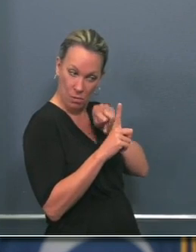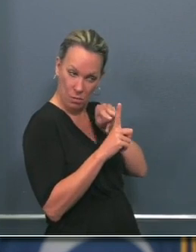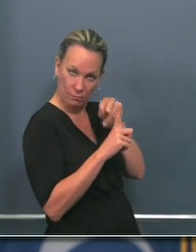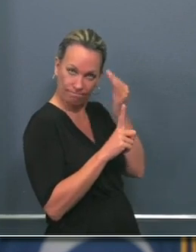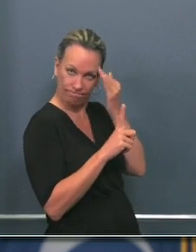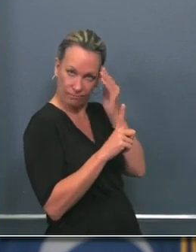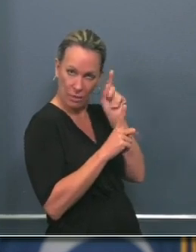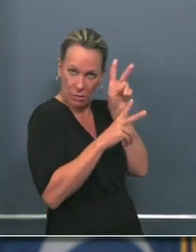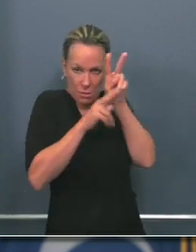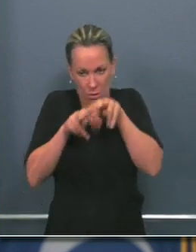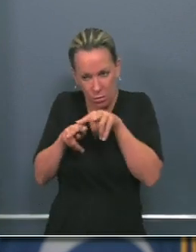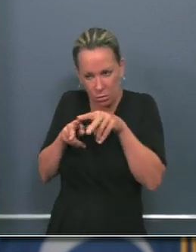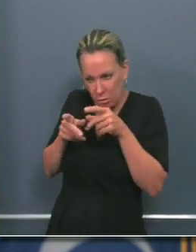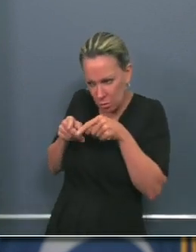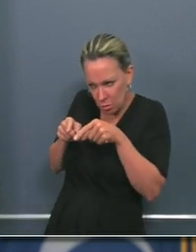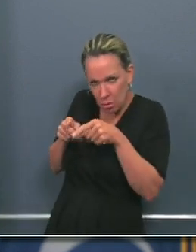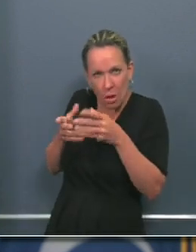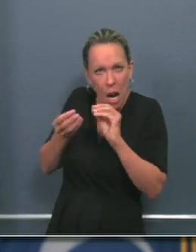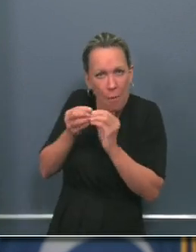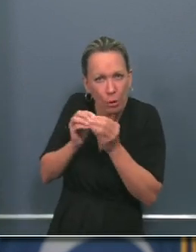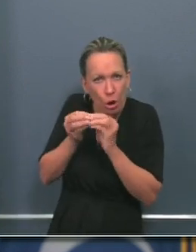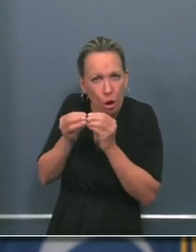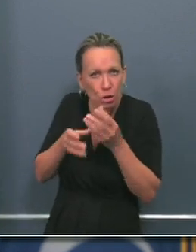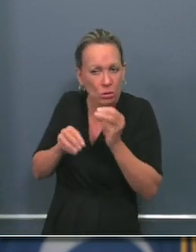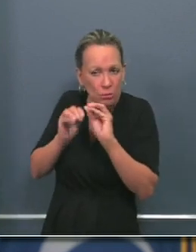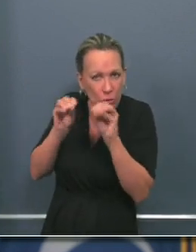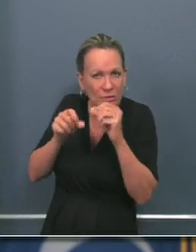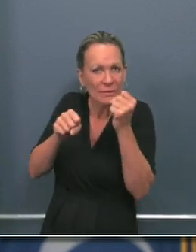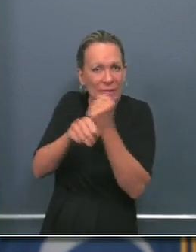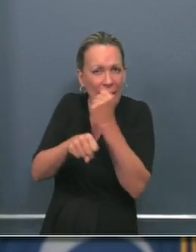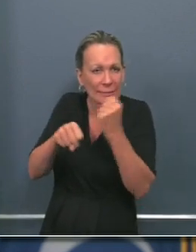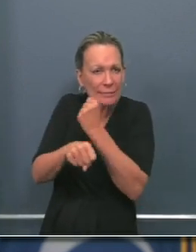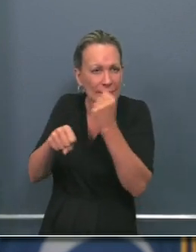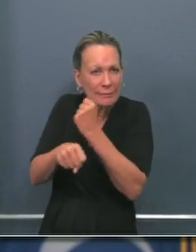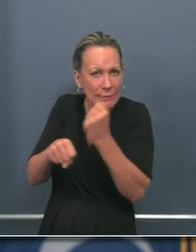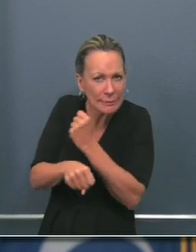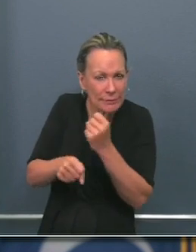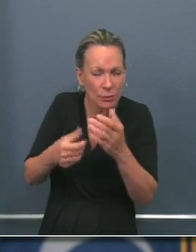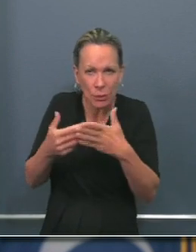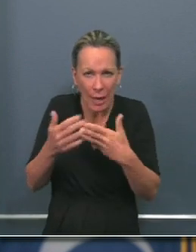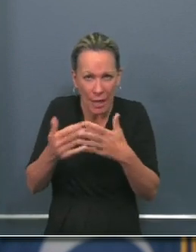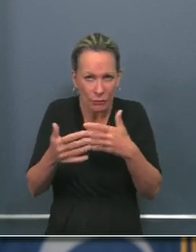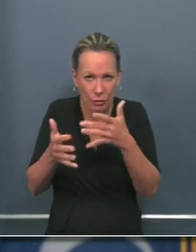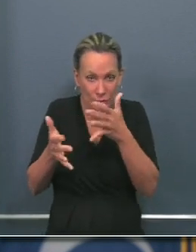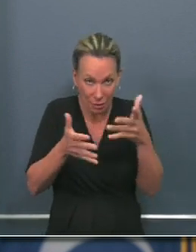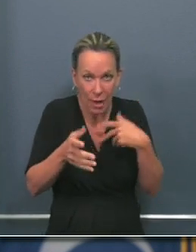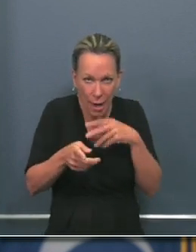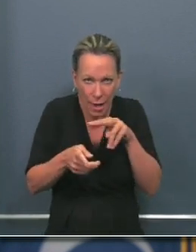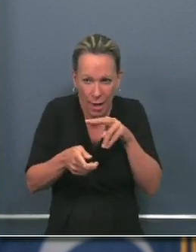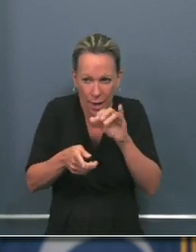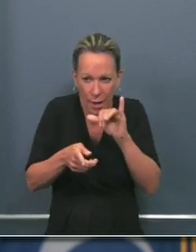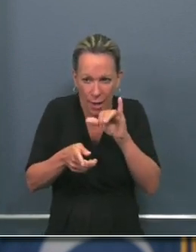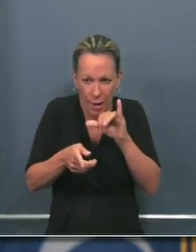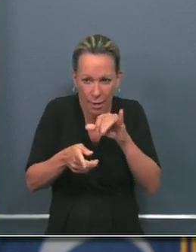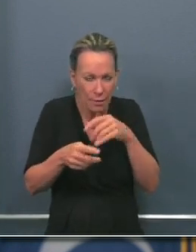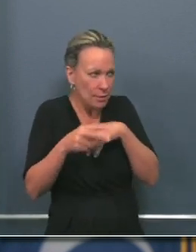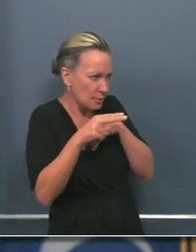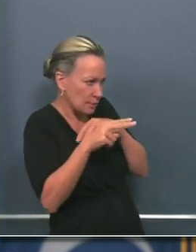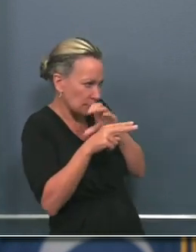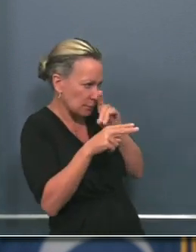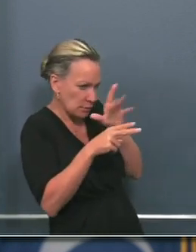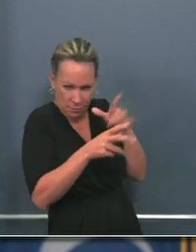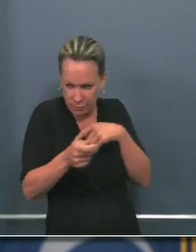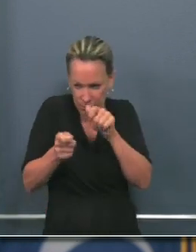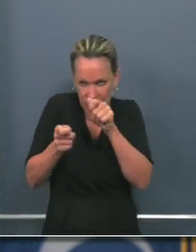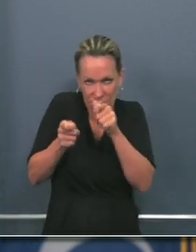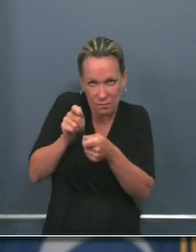at the data to guideline any subsequent modifications of these orders. Accordingly, today we are